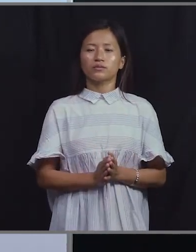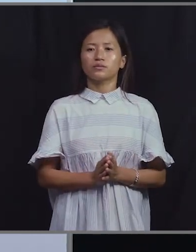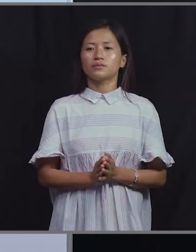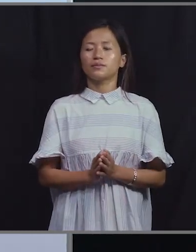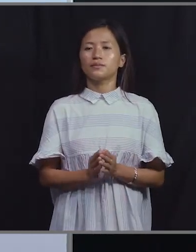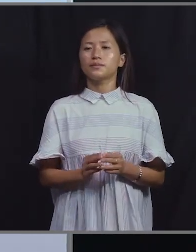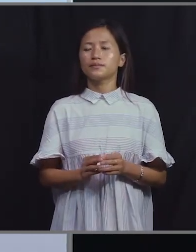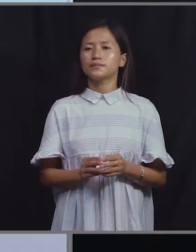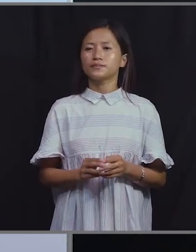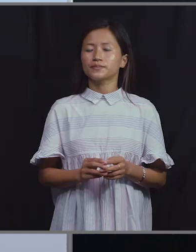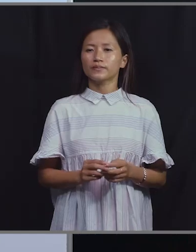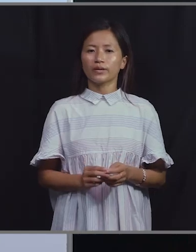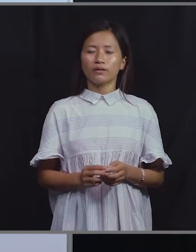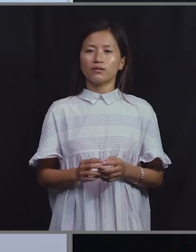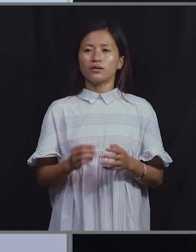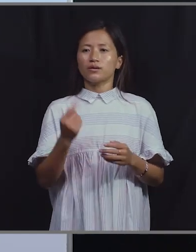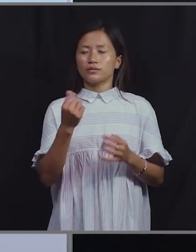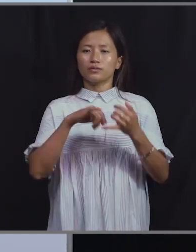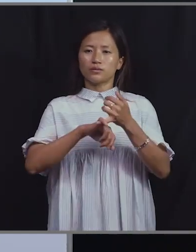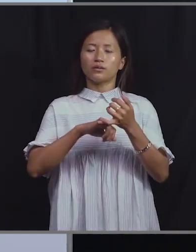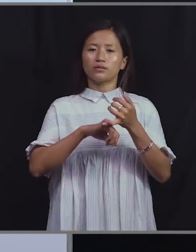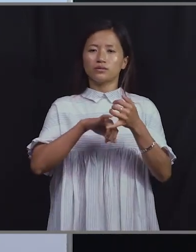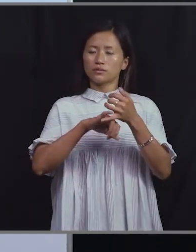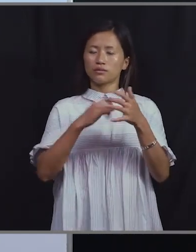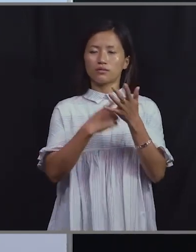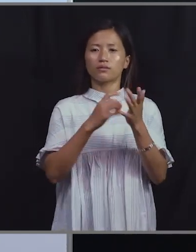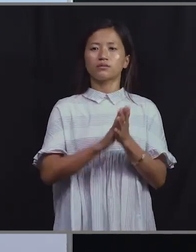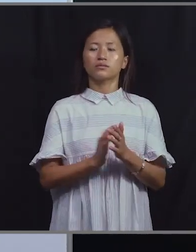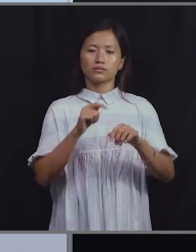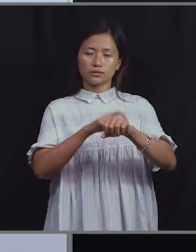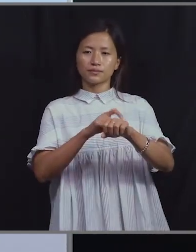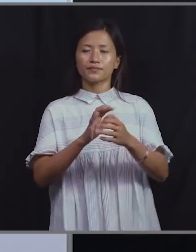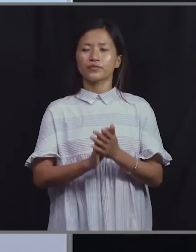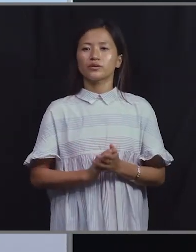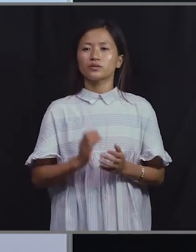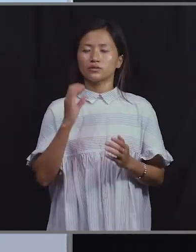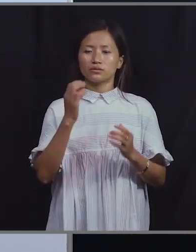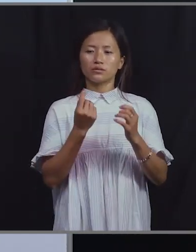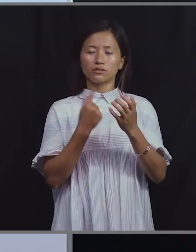Now, the USSR, the leader of USSR during that time was Khrushchev.